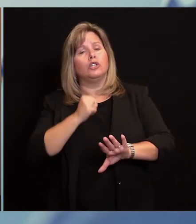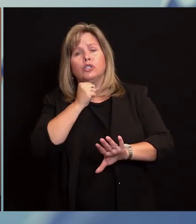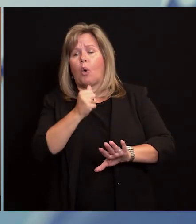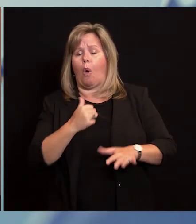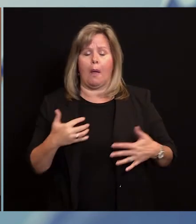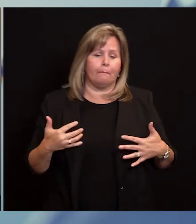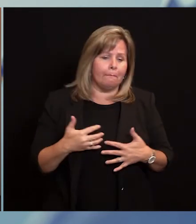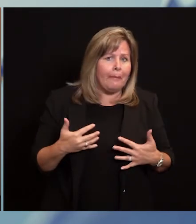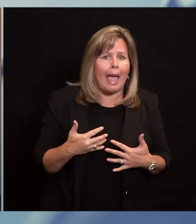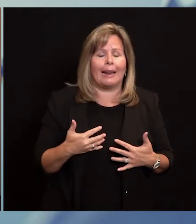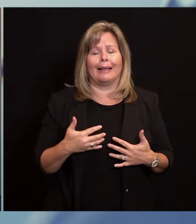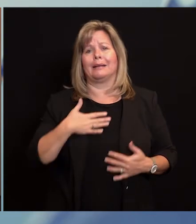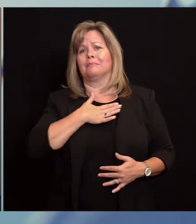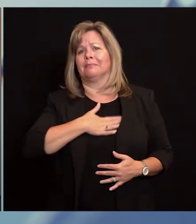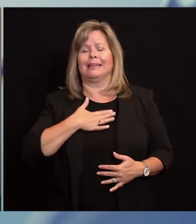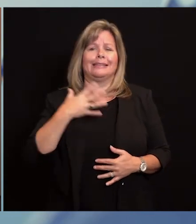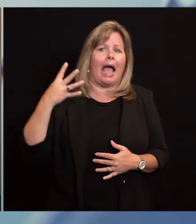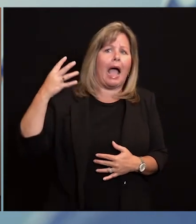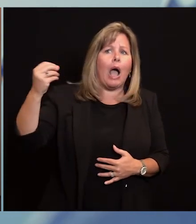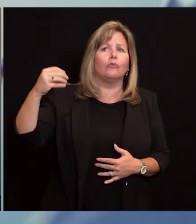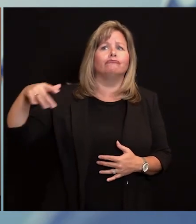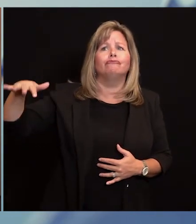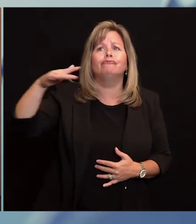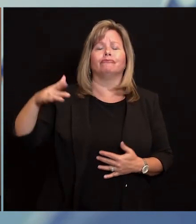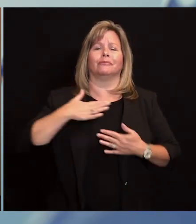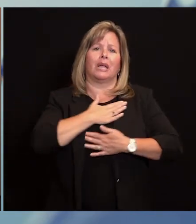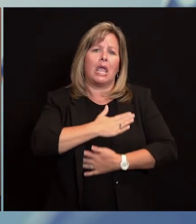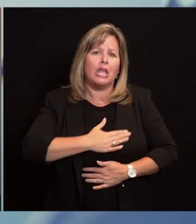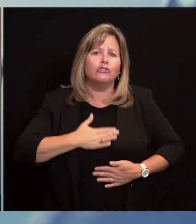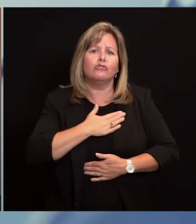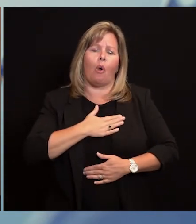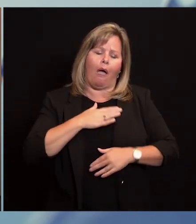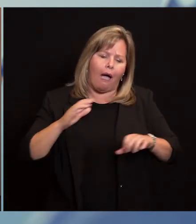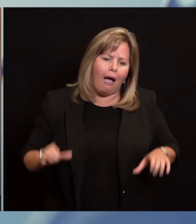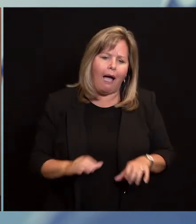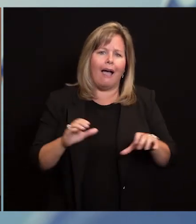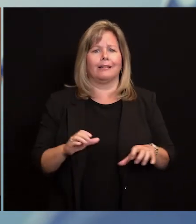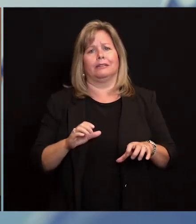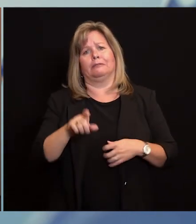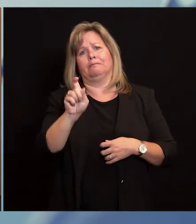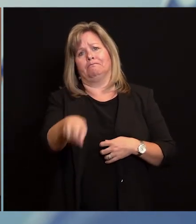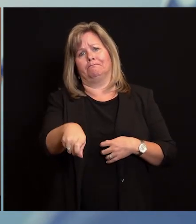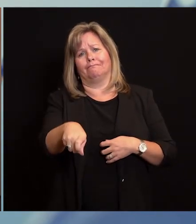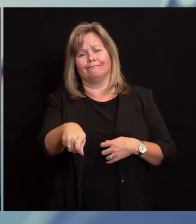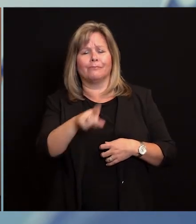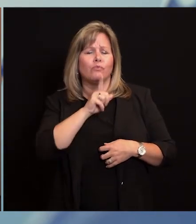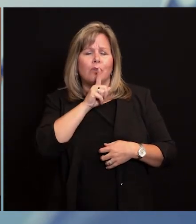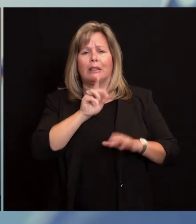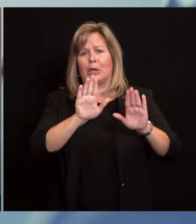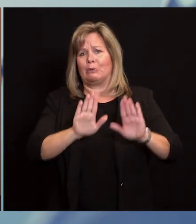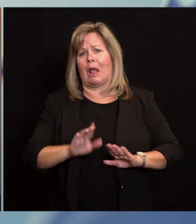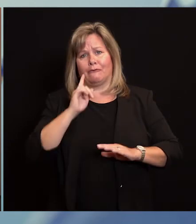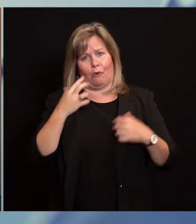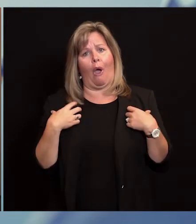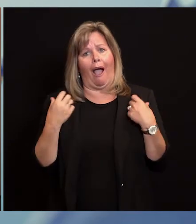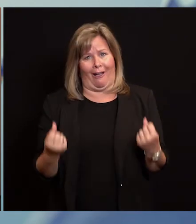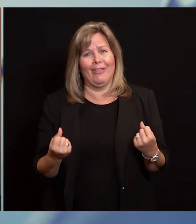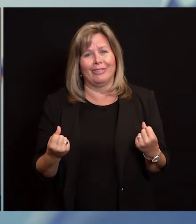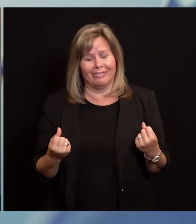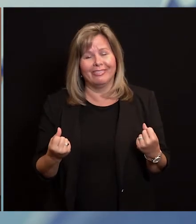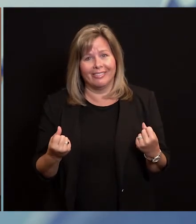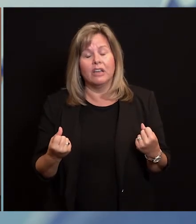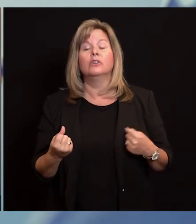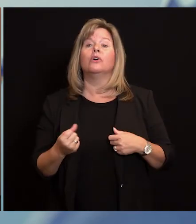get outside. Please enjoy the outdoors. Be active. Those things are great for your health, but do the little things that can